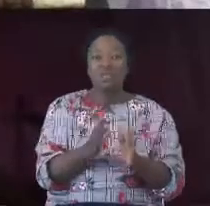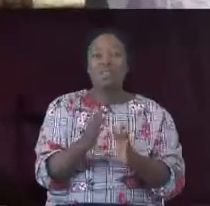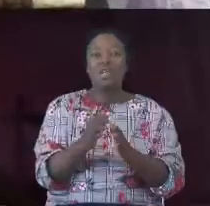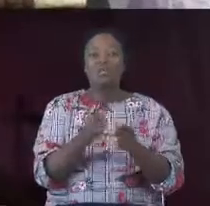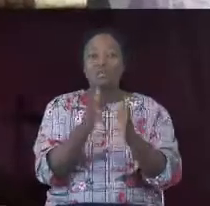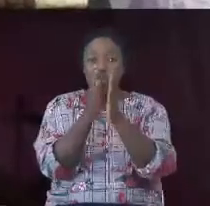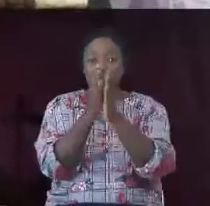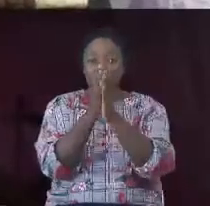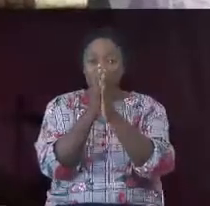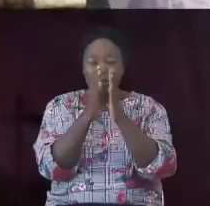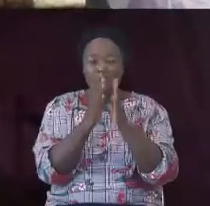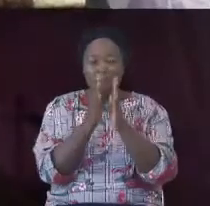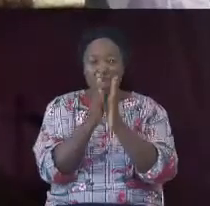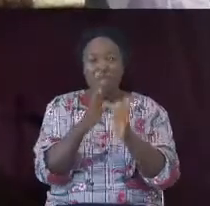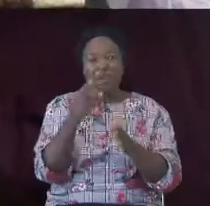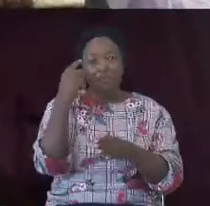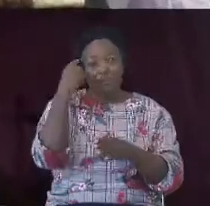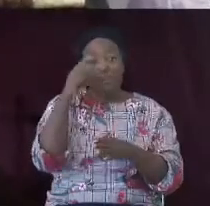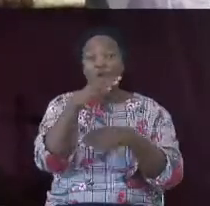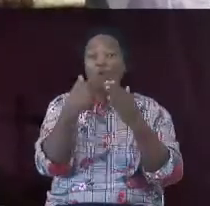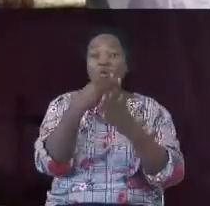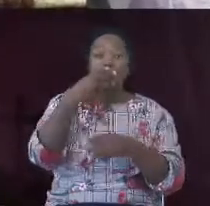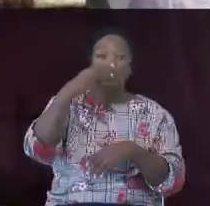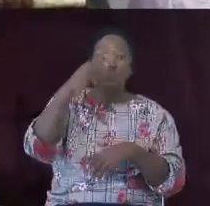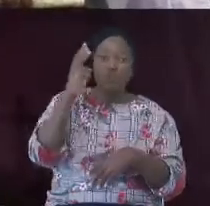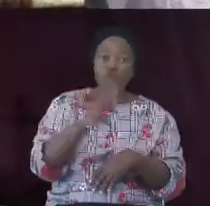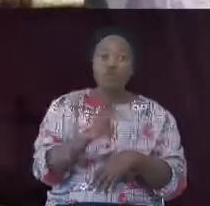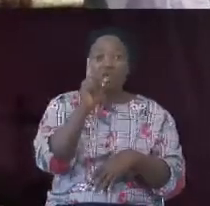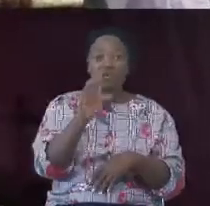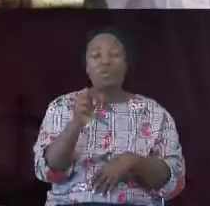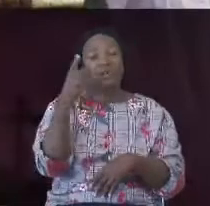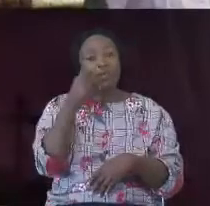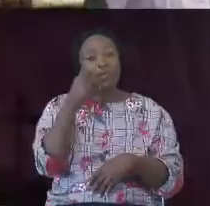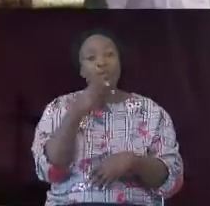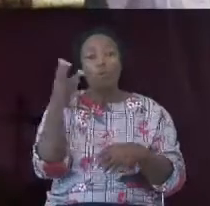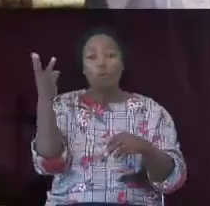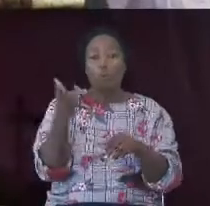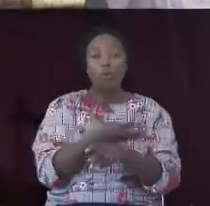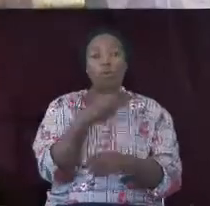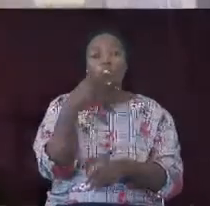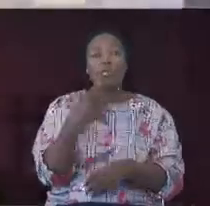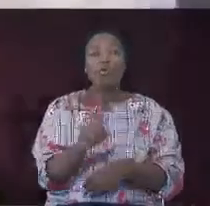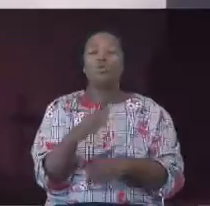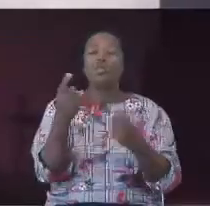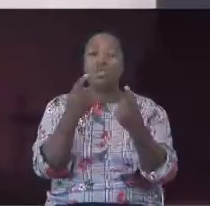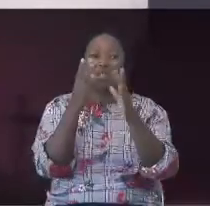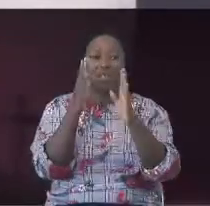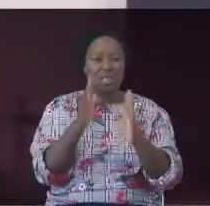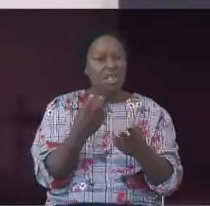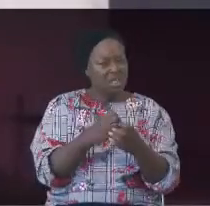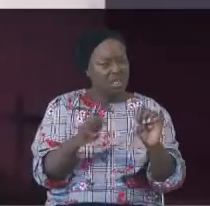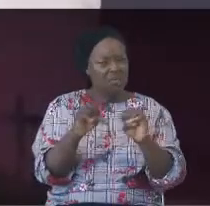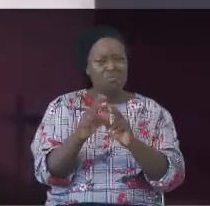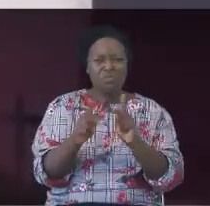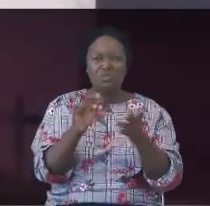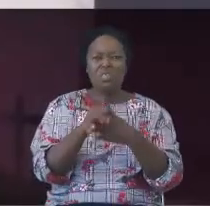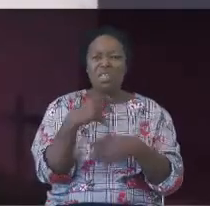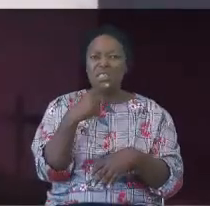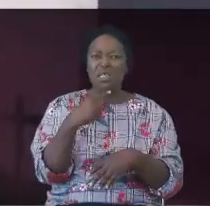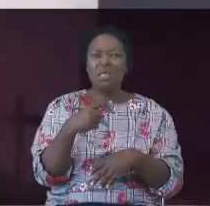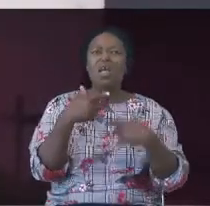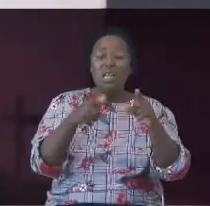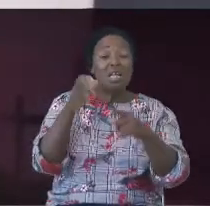supplication for scorners, supplication for scoffers, supplication for the worst